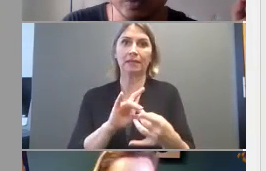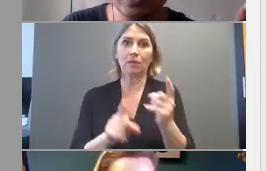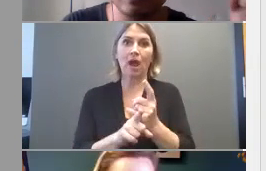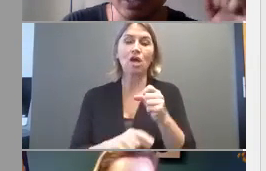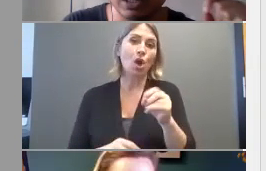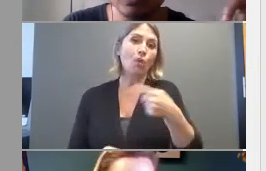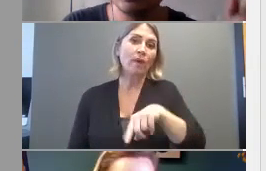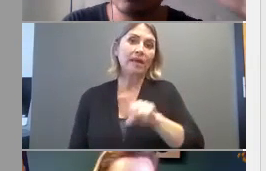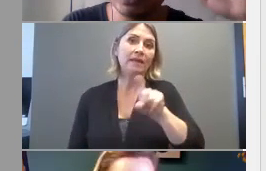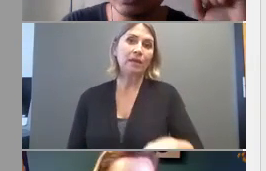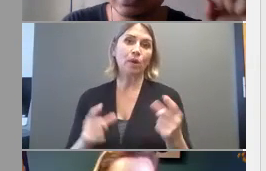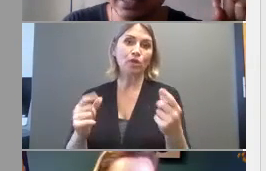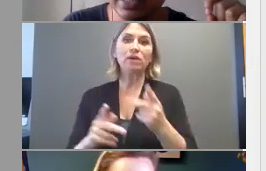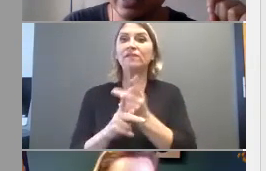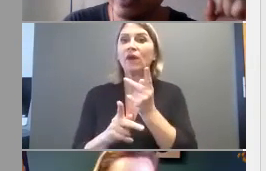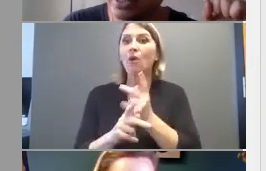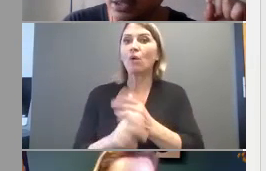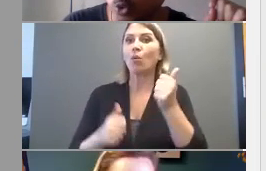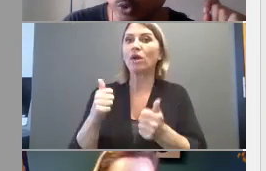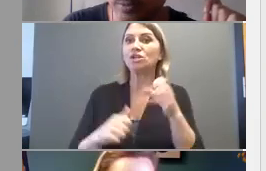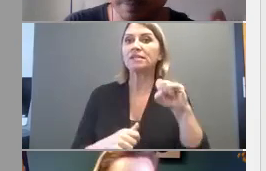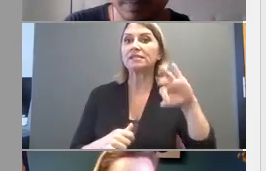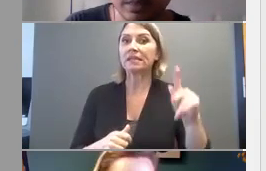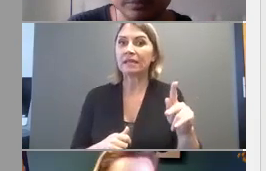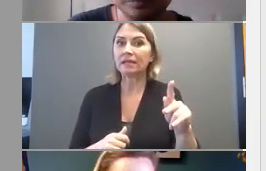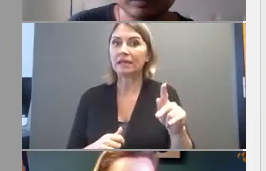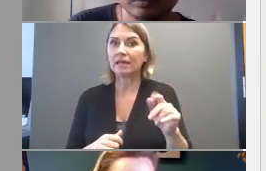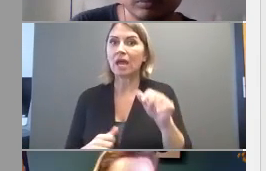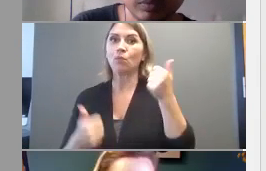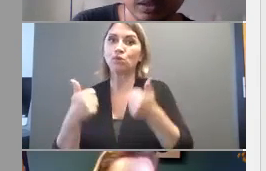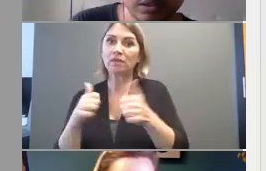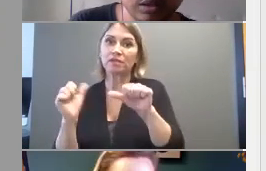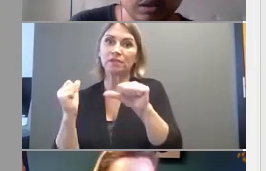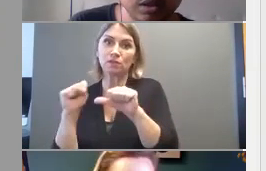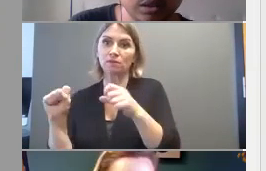we need to do is figure out which is a sink and which is a source.